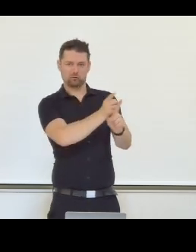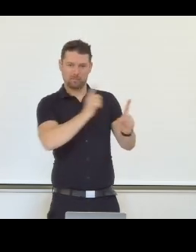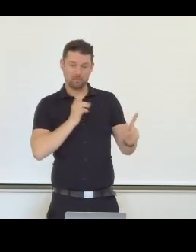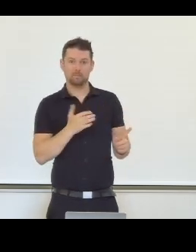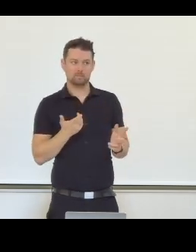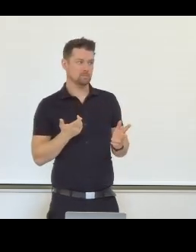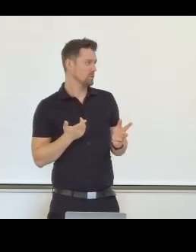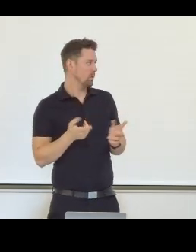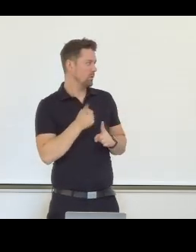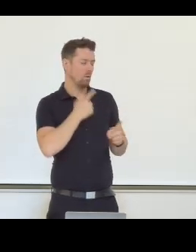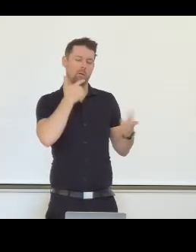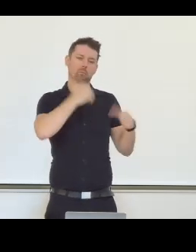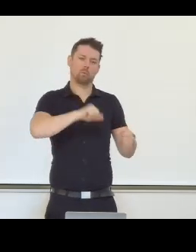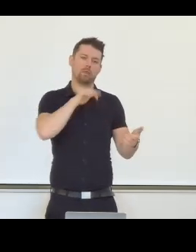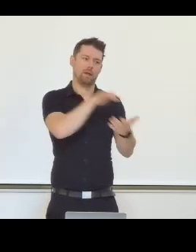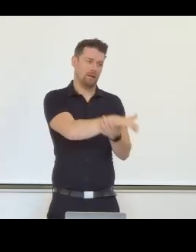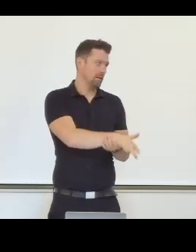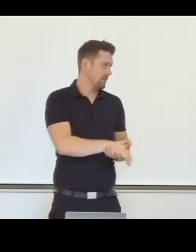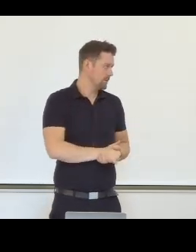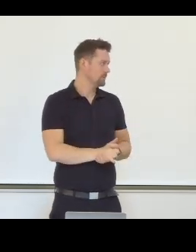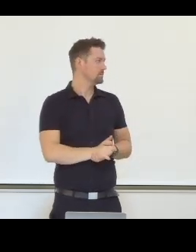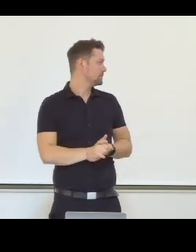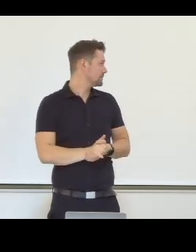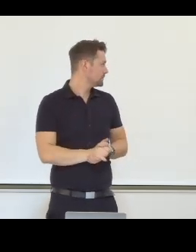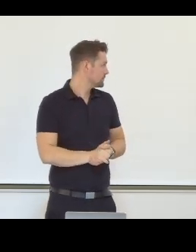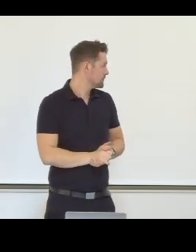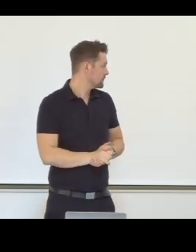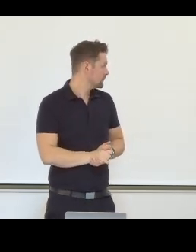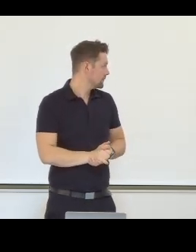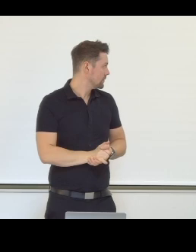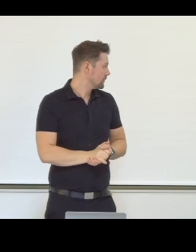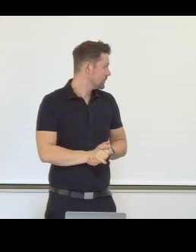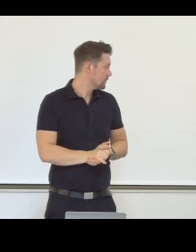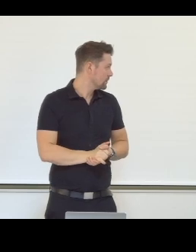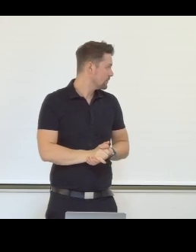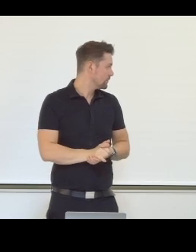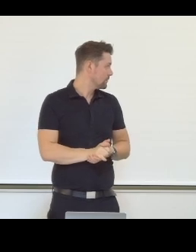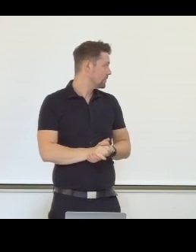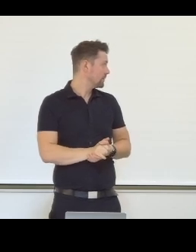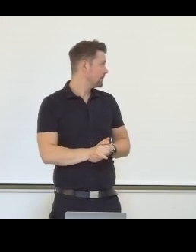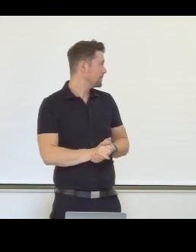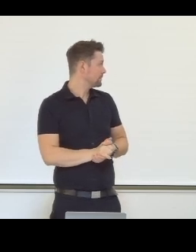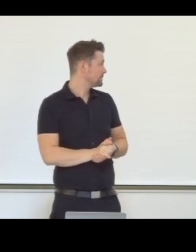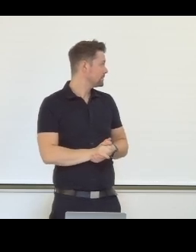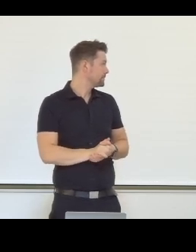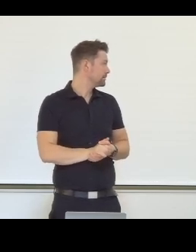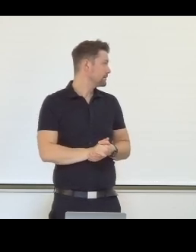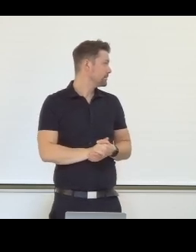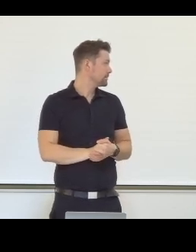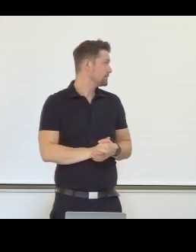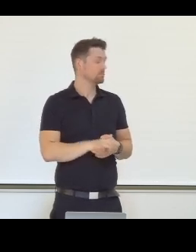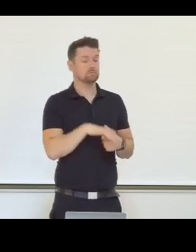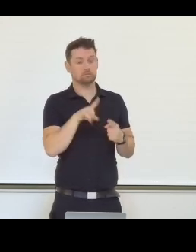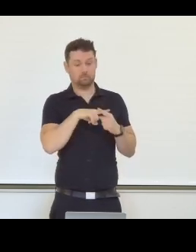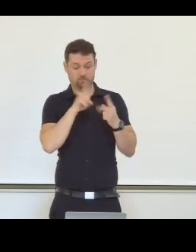experiment. So we were there, finally, there. I hope you saw the brackets. And the other